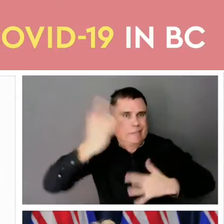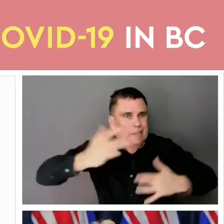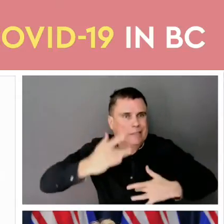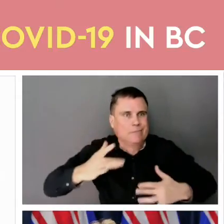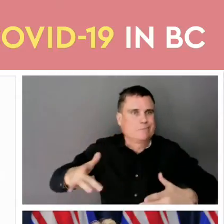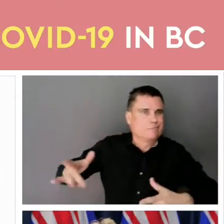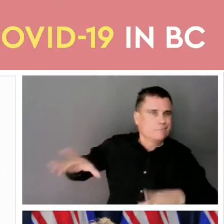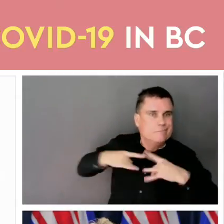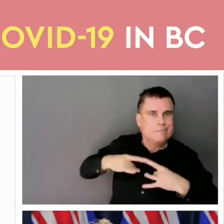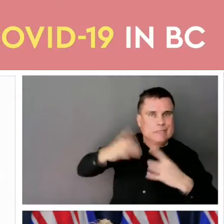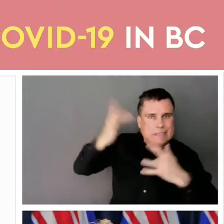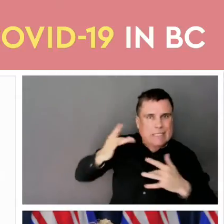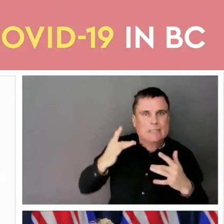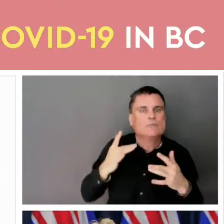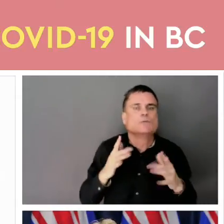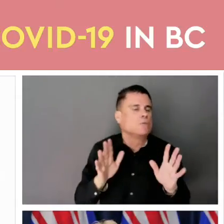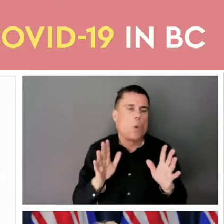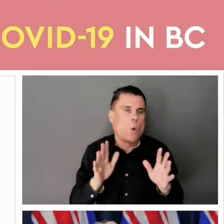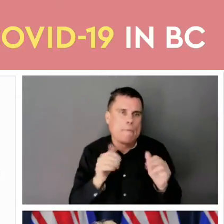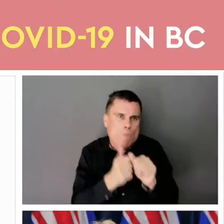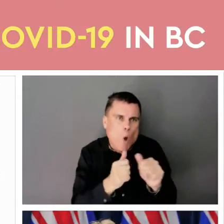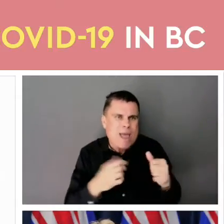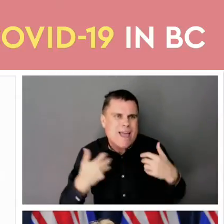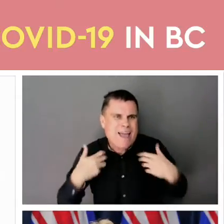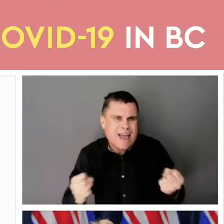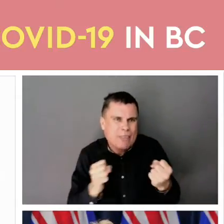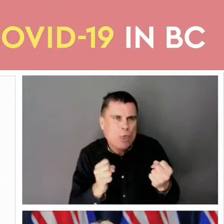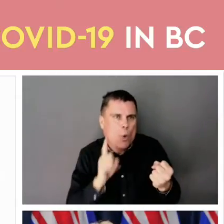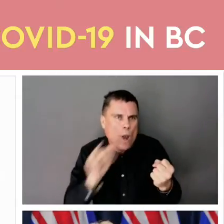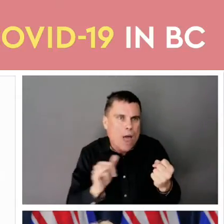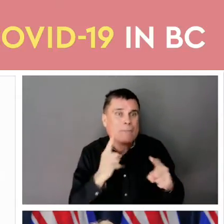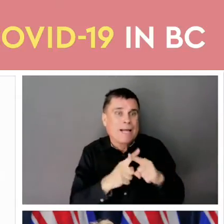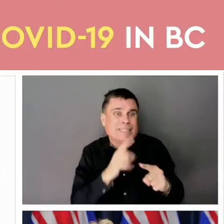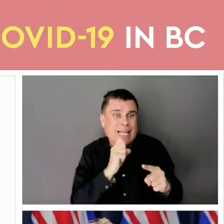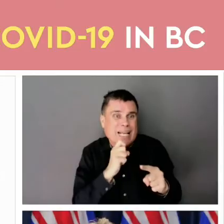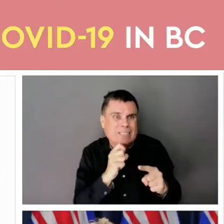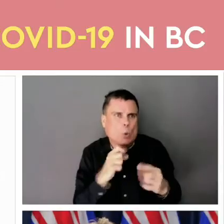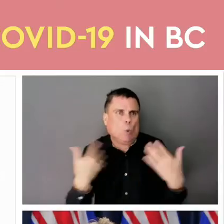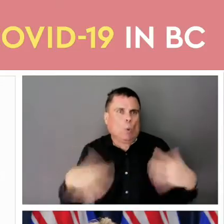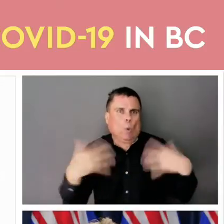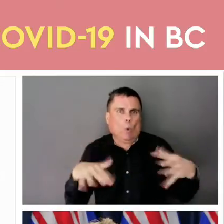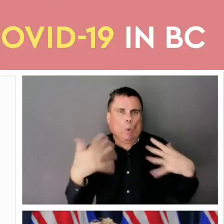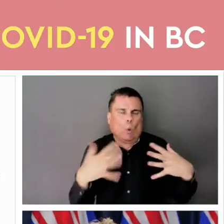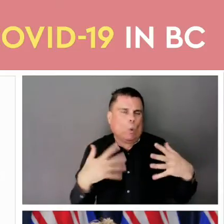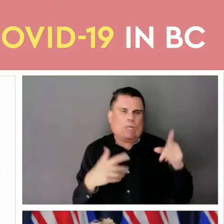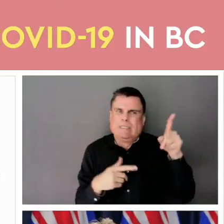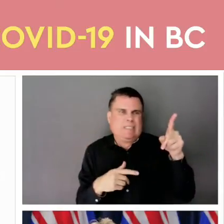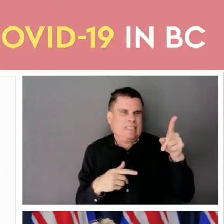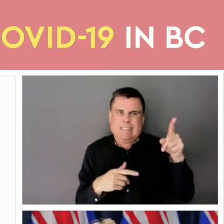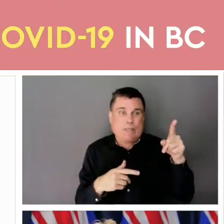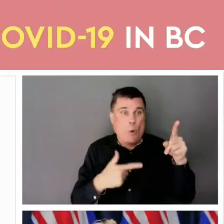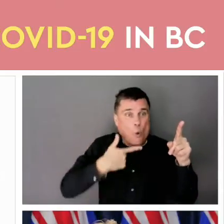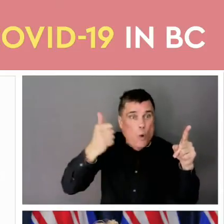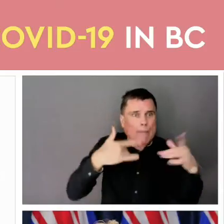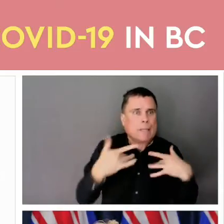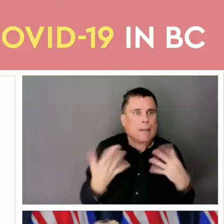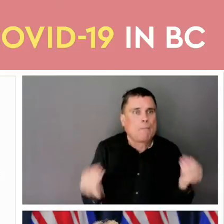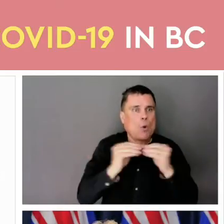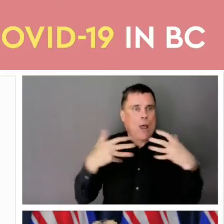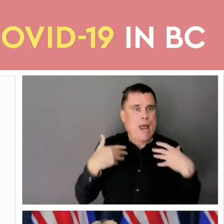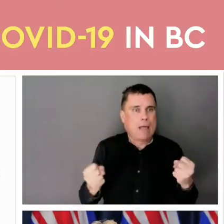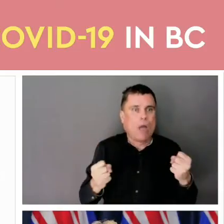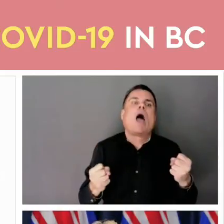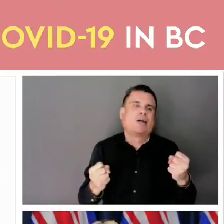British Columbia, both the proportion and the numbers of people with chronic underlying medical conditions is also